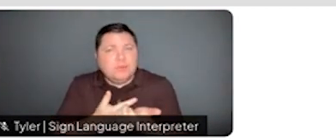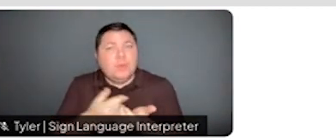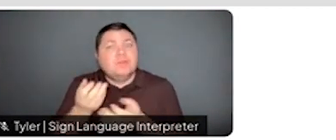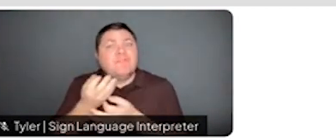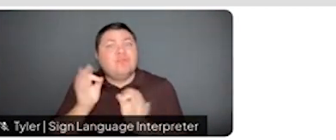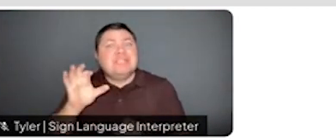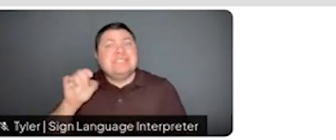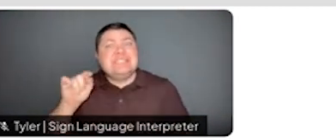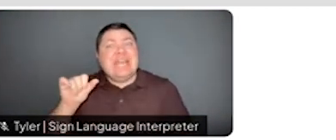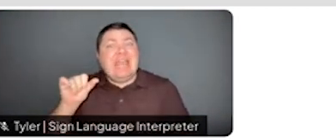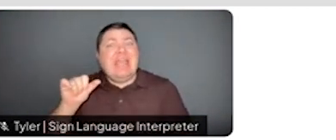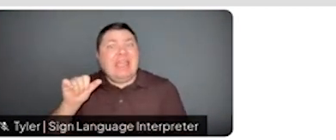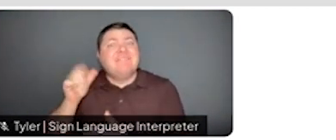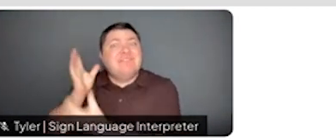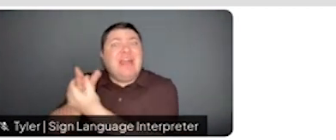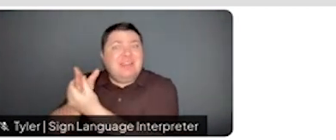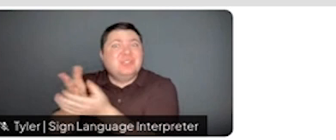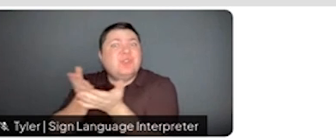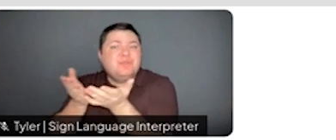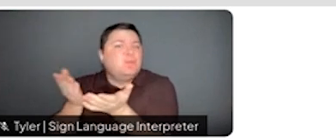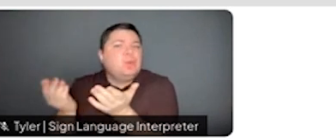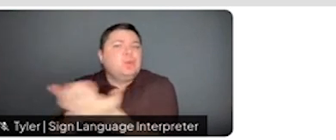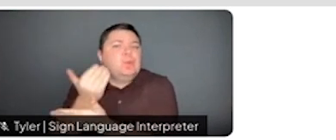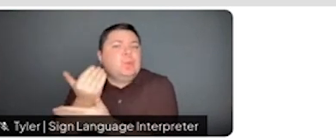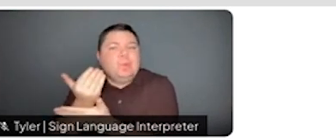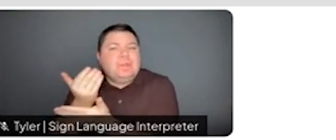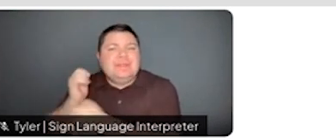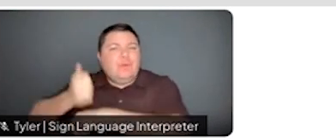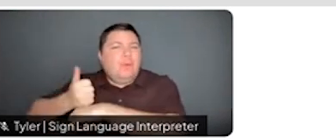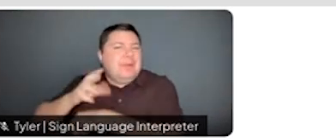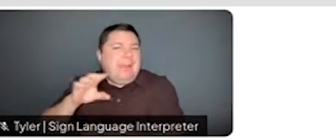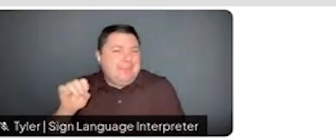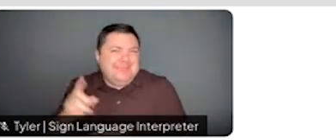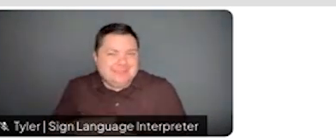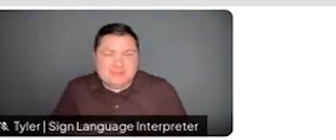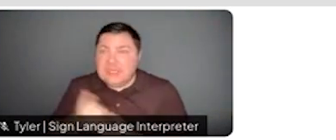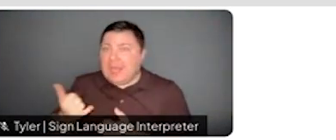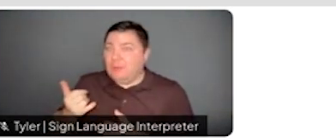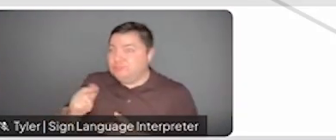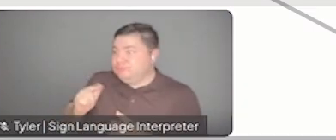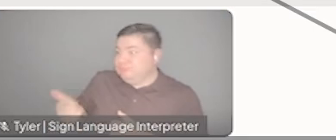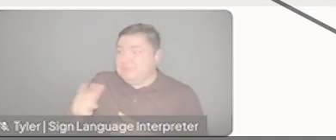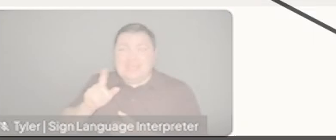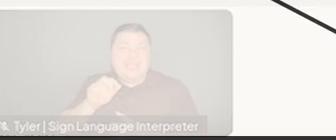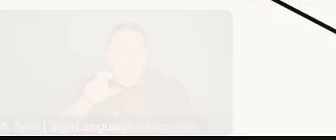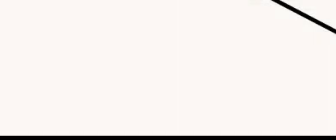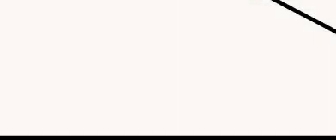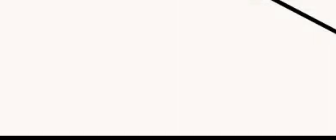service to newly formed companies. So with that, I'm going to go turn things over to Kev with the demo.